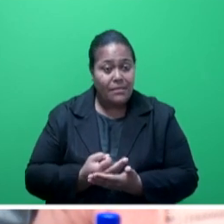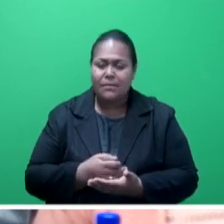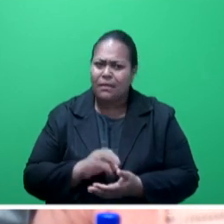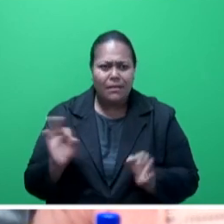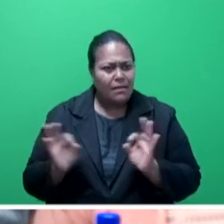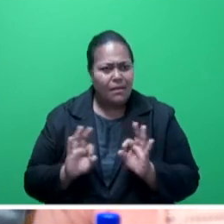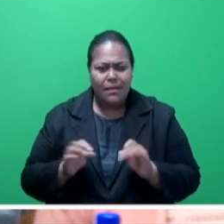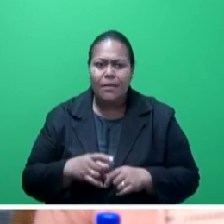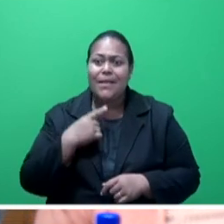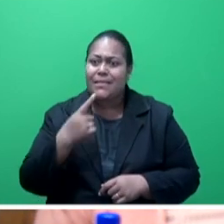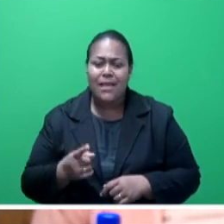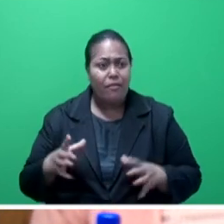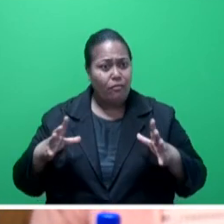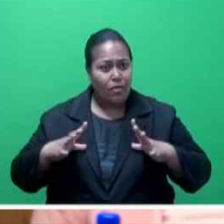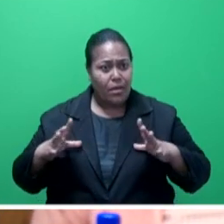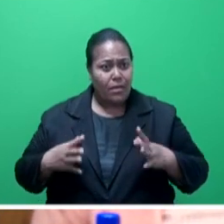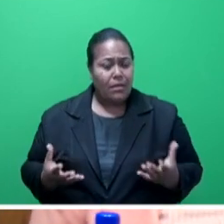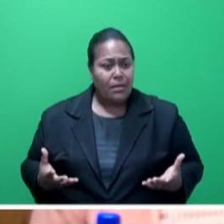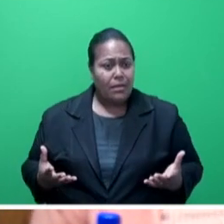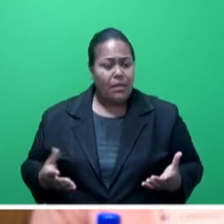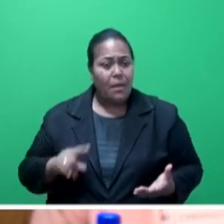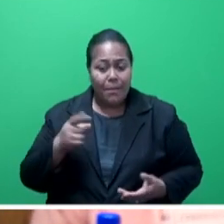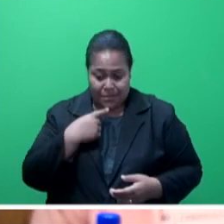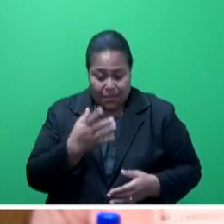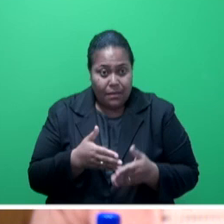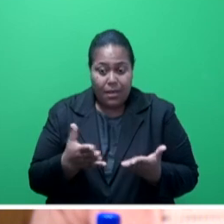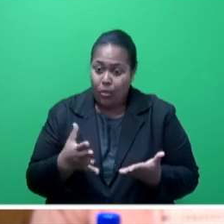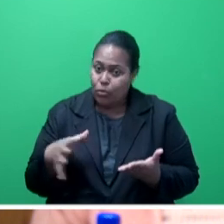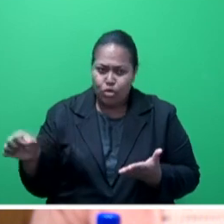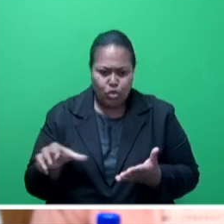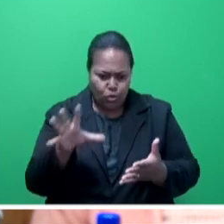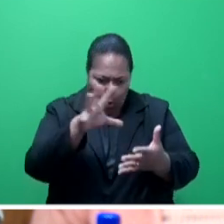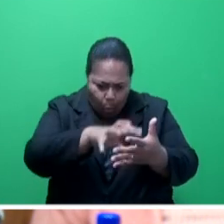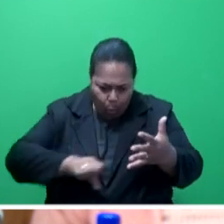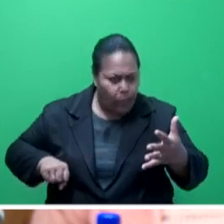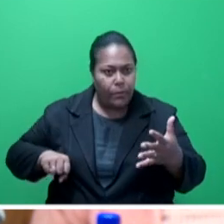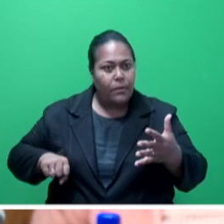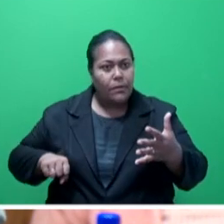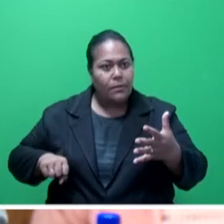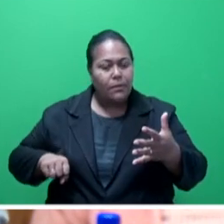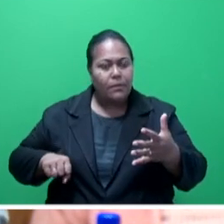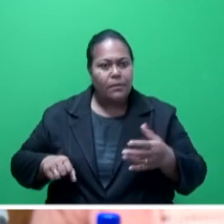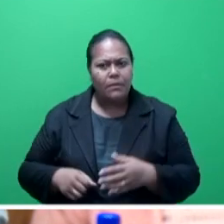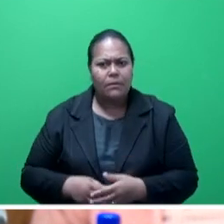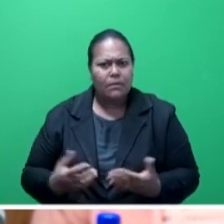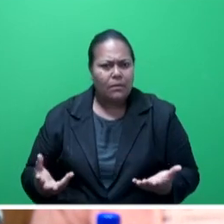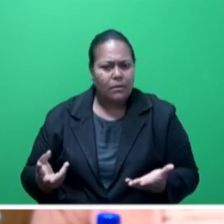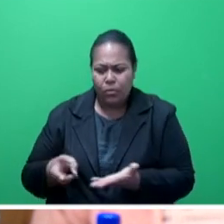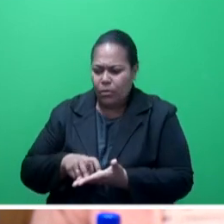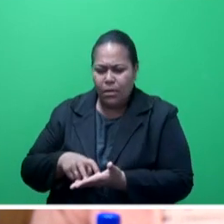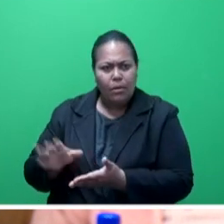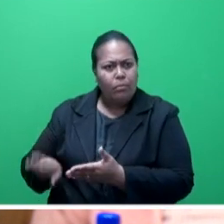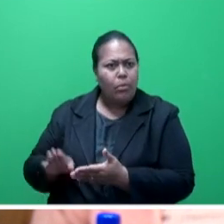freebies. They are implying that all of these things should be taken away, that our most vulnerable should fend for themselves.